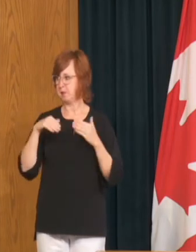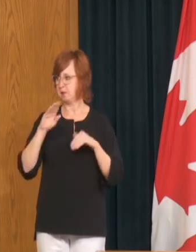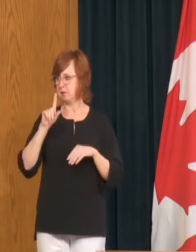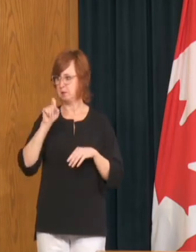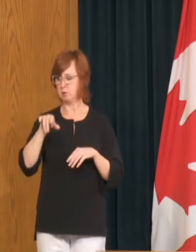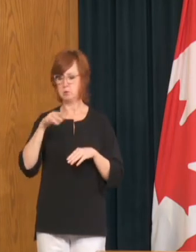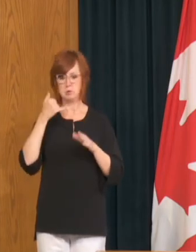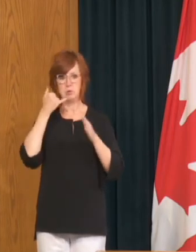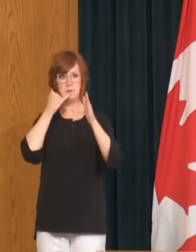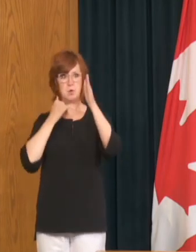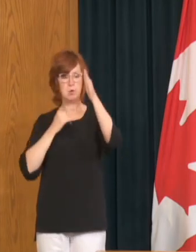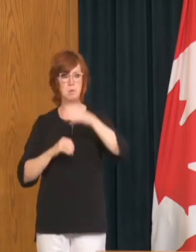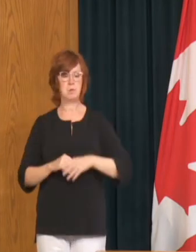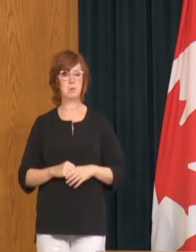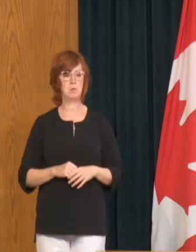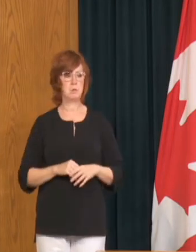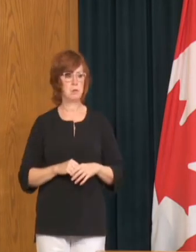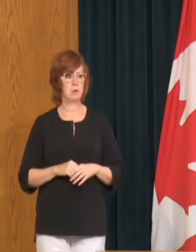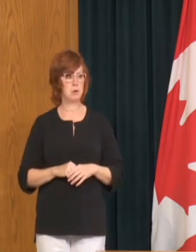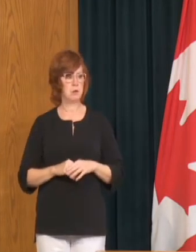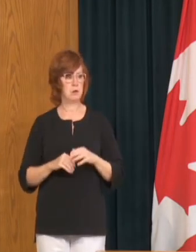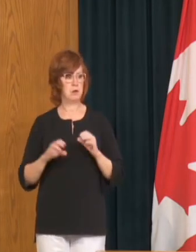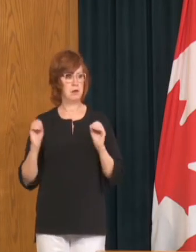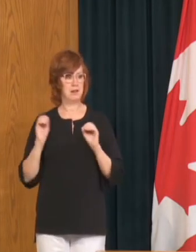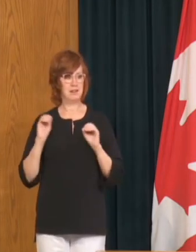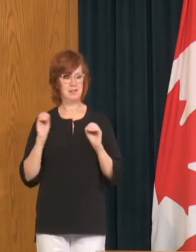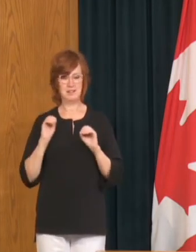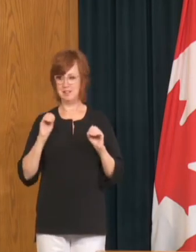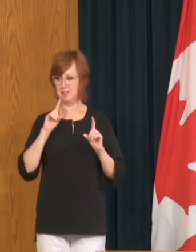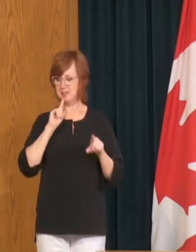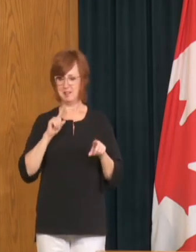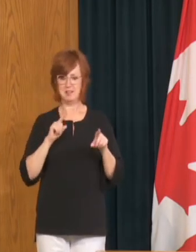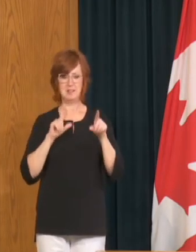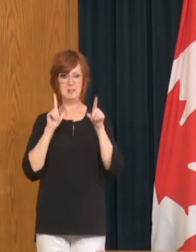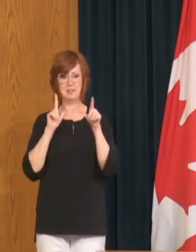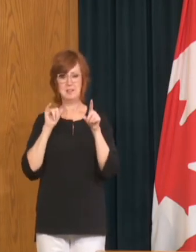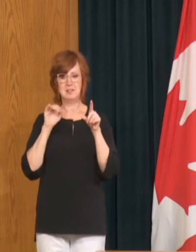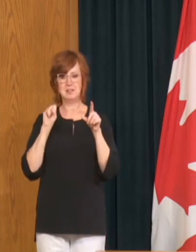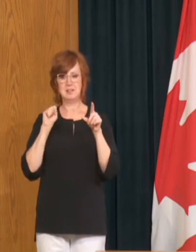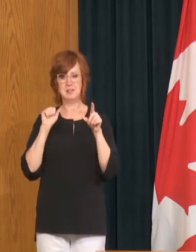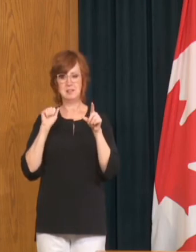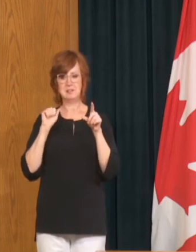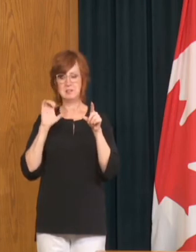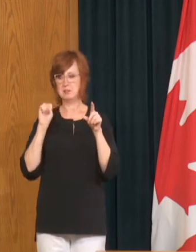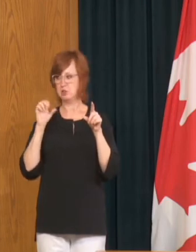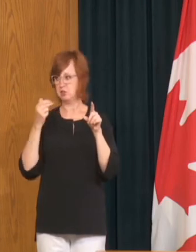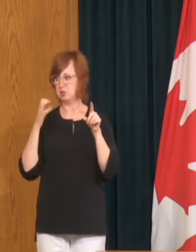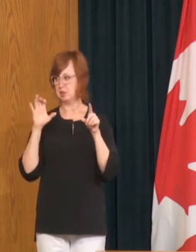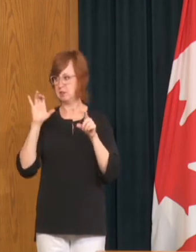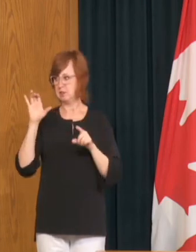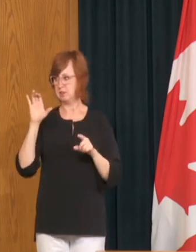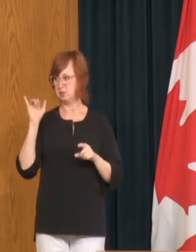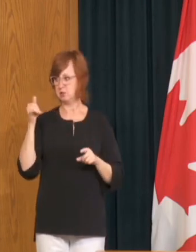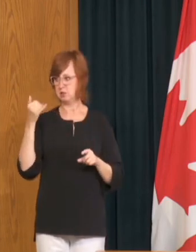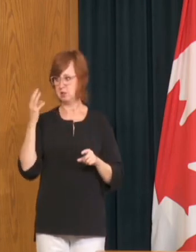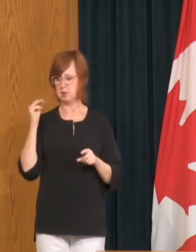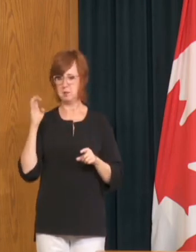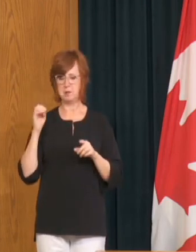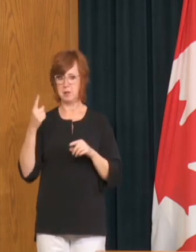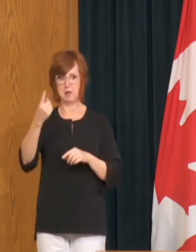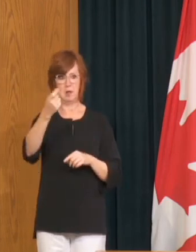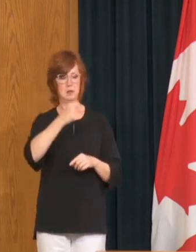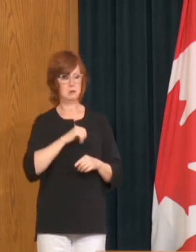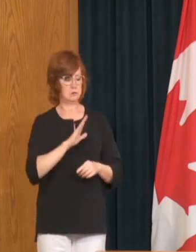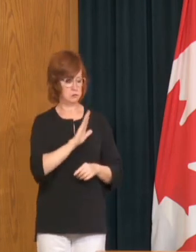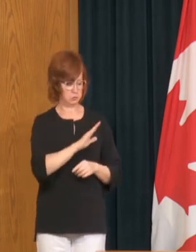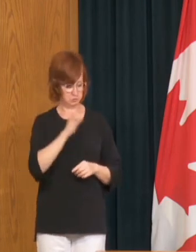on the line. We have Lisa Schick with CJME. Go ahead, Lisa. Premier, I'd like